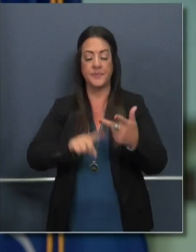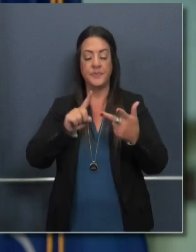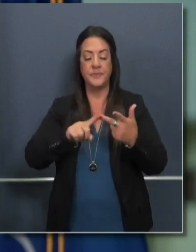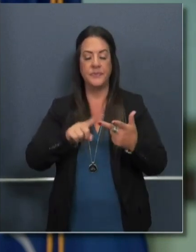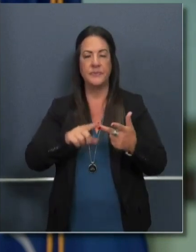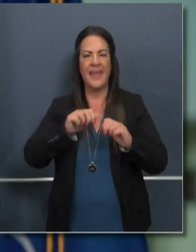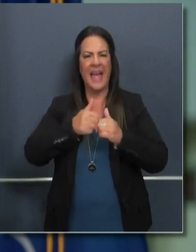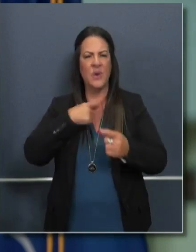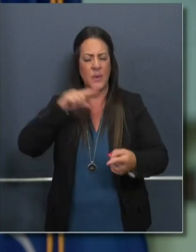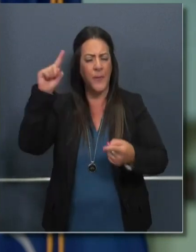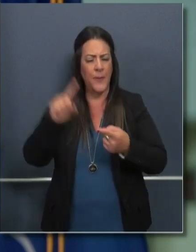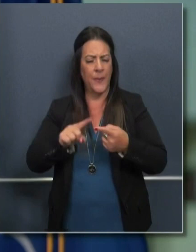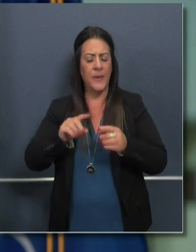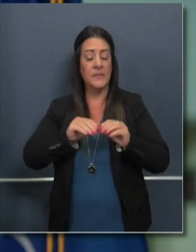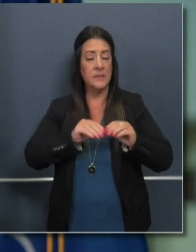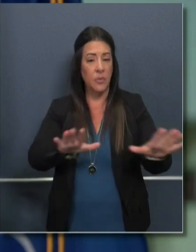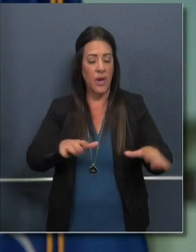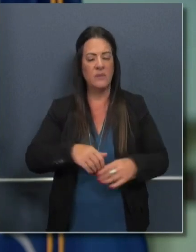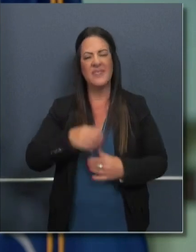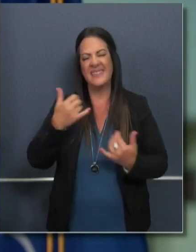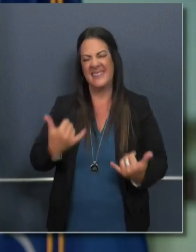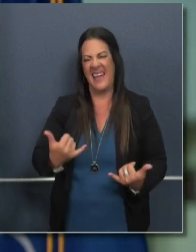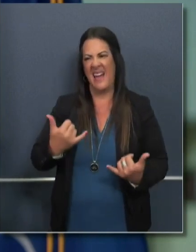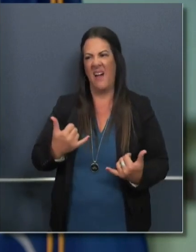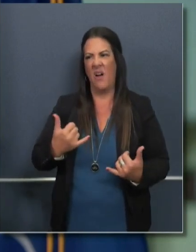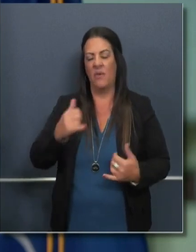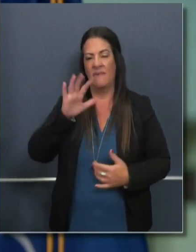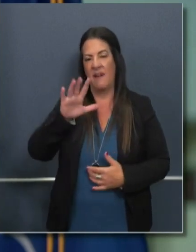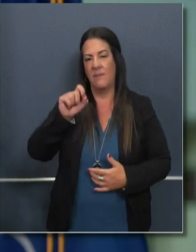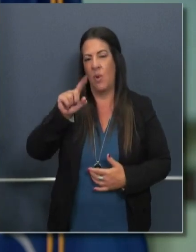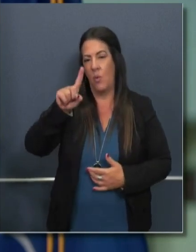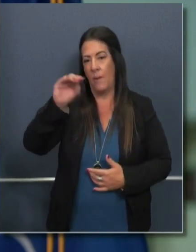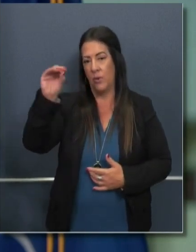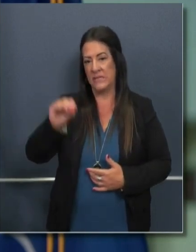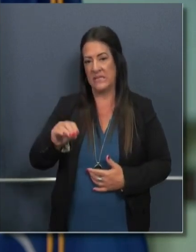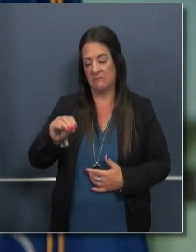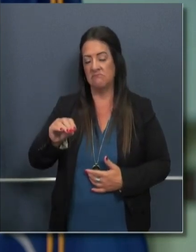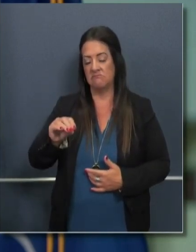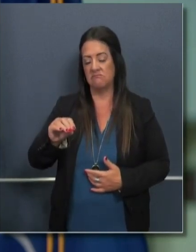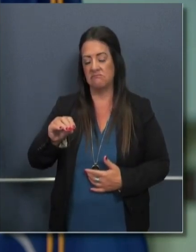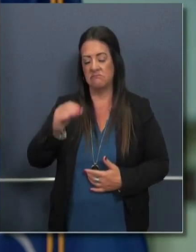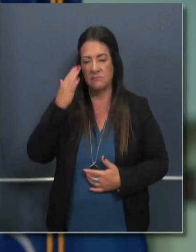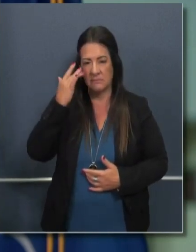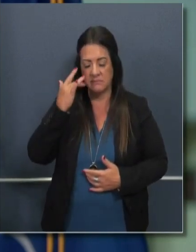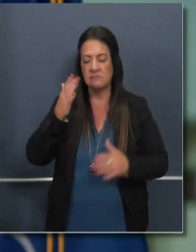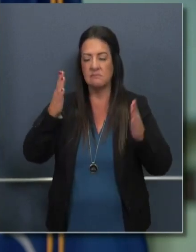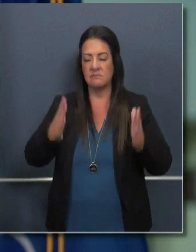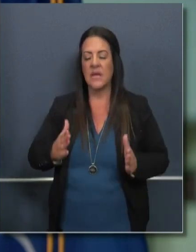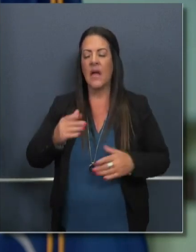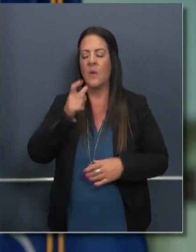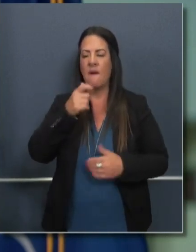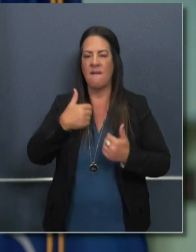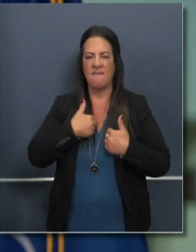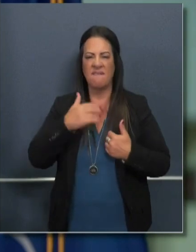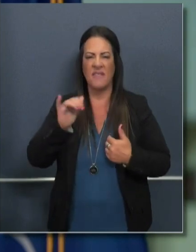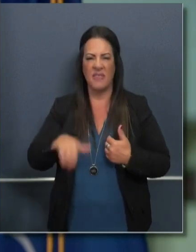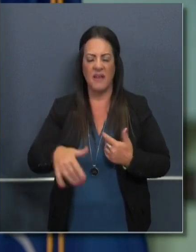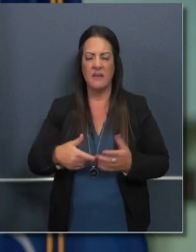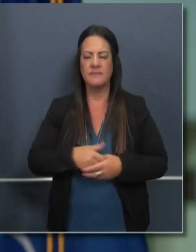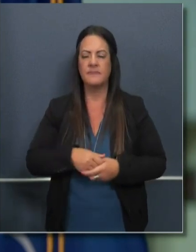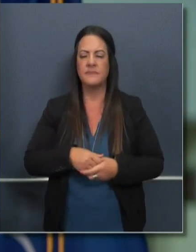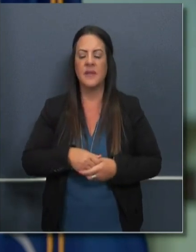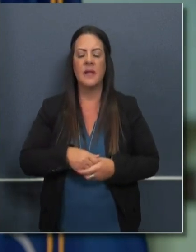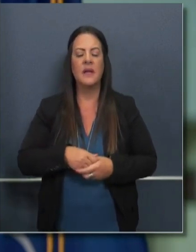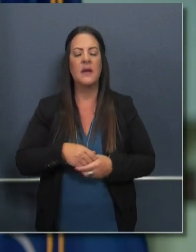at 5.1% positivity rate over the course of the last 14 days. That positivity